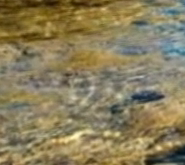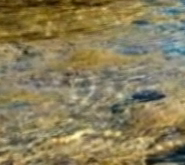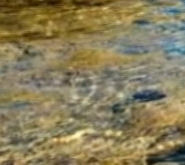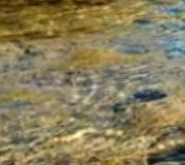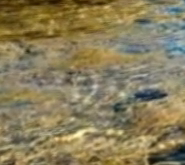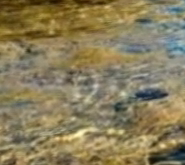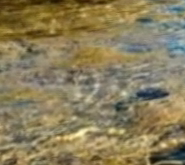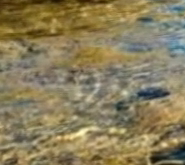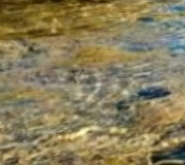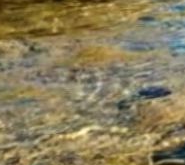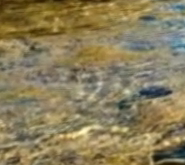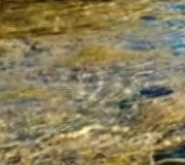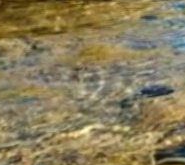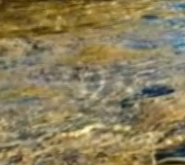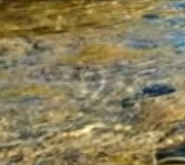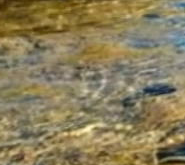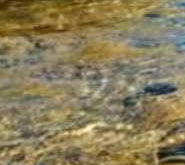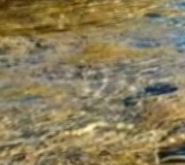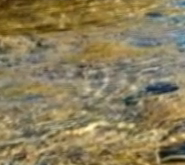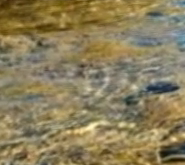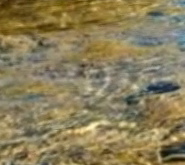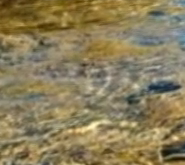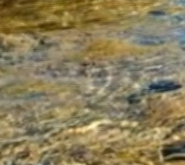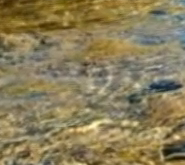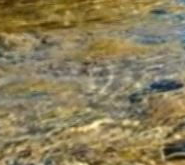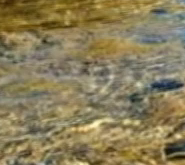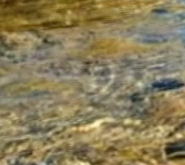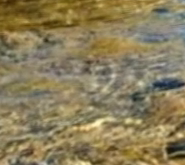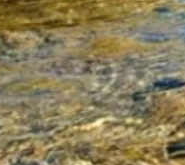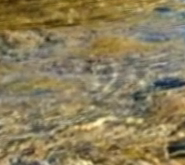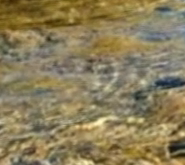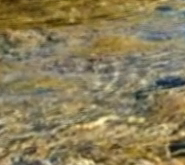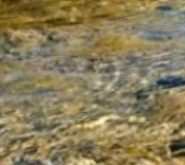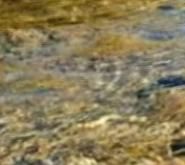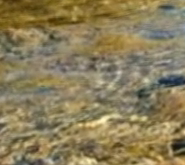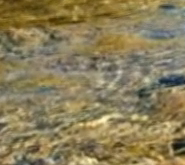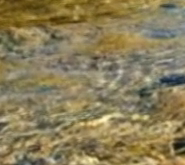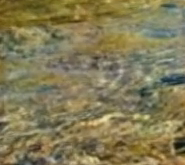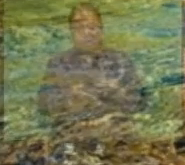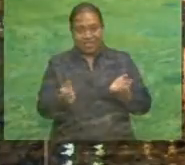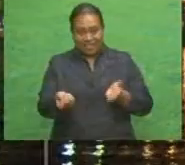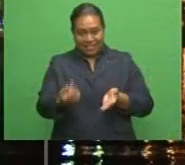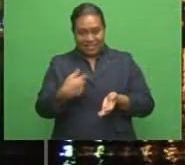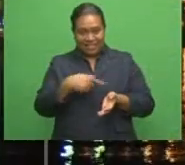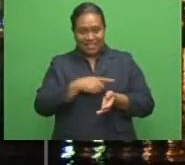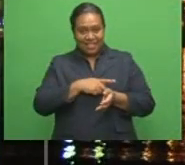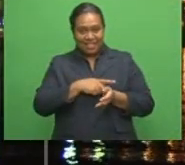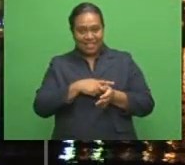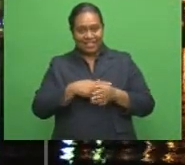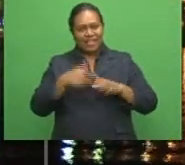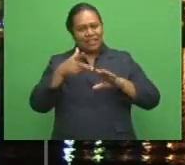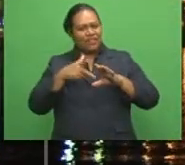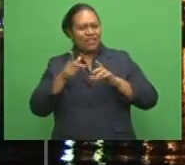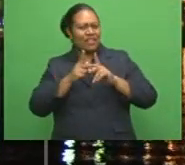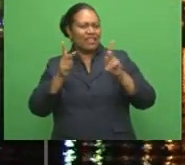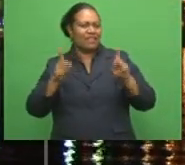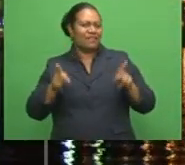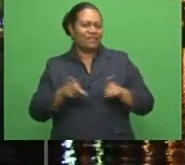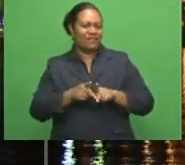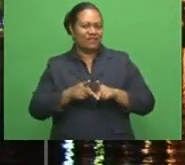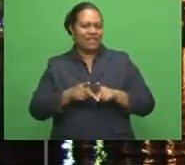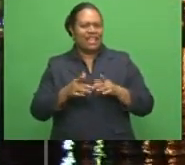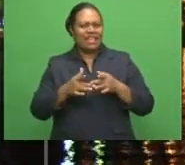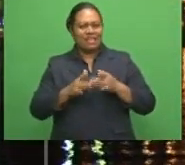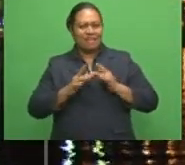Yalava village in Madawata by Noah Tawake. And you can send us newsworthy pictures and videos on email